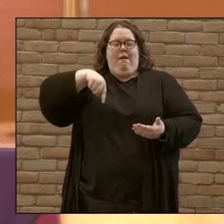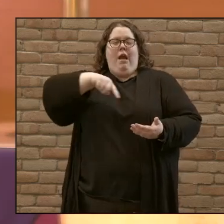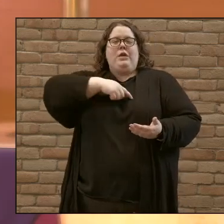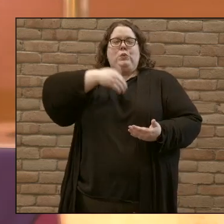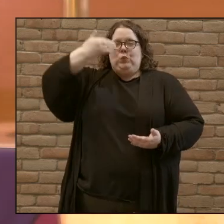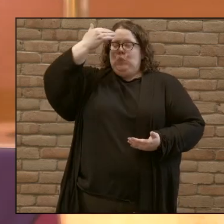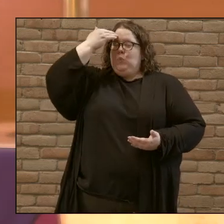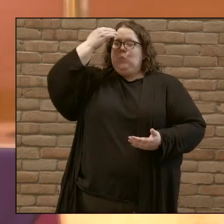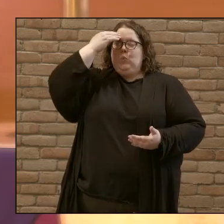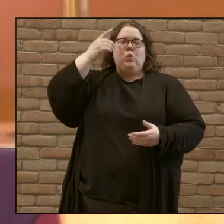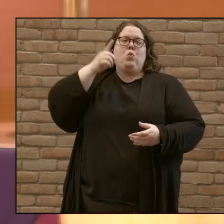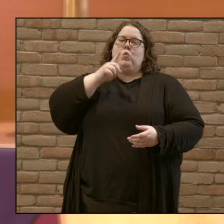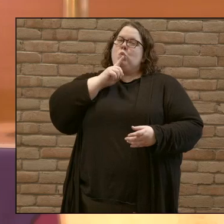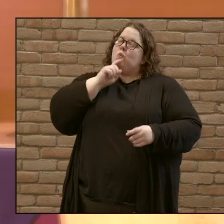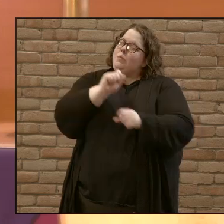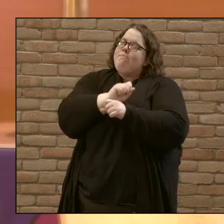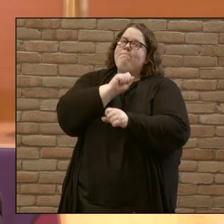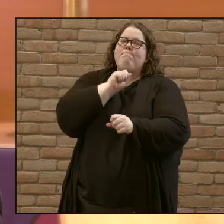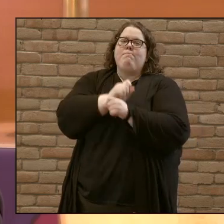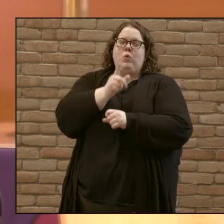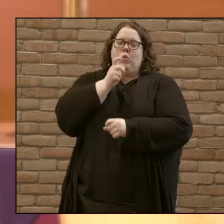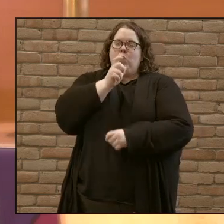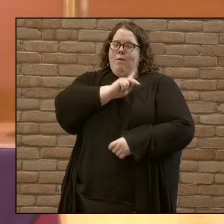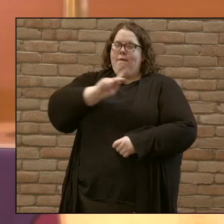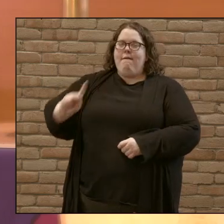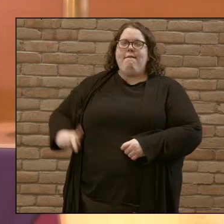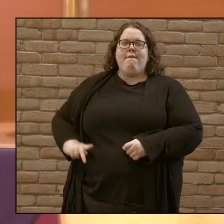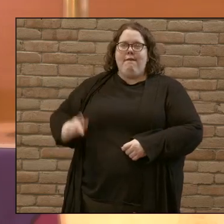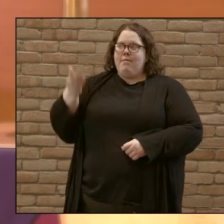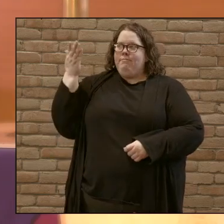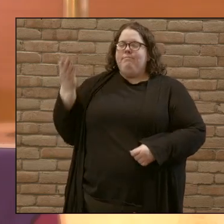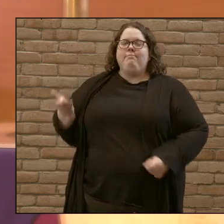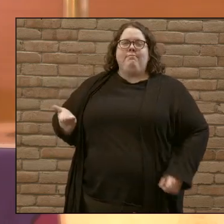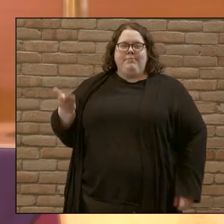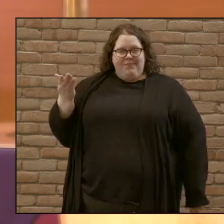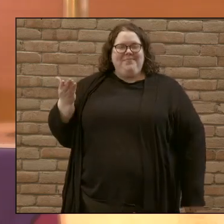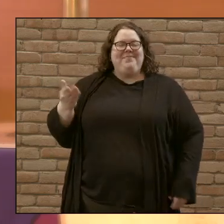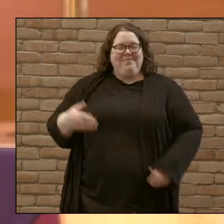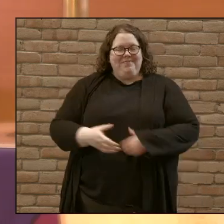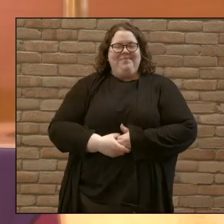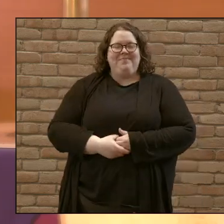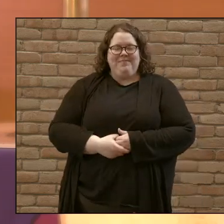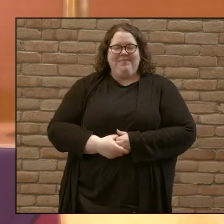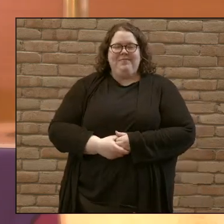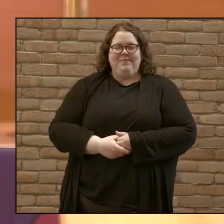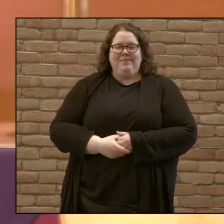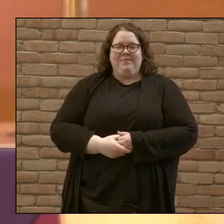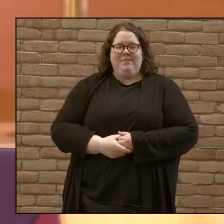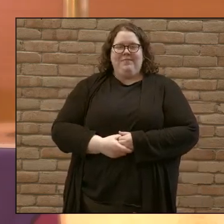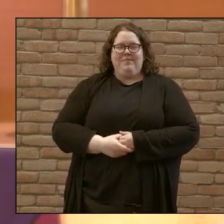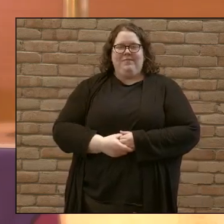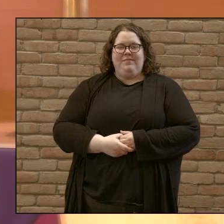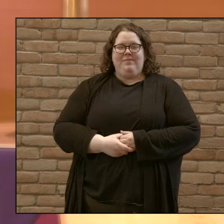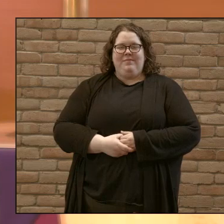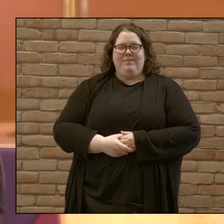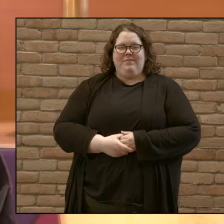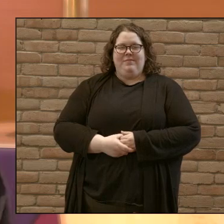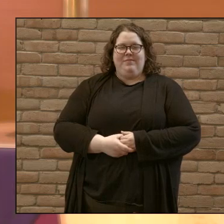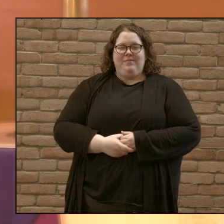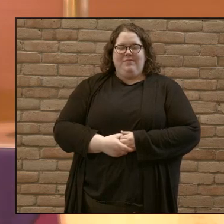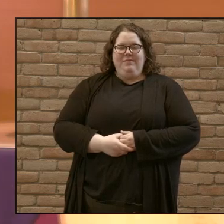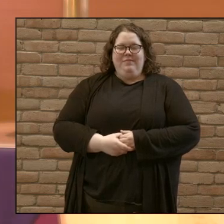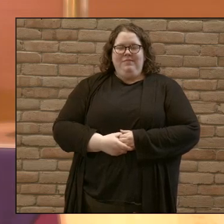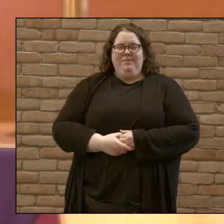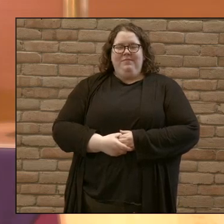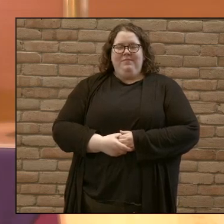certainly who this king is. And in response, as Peter